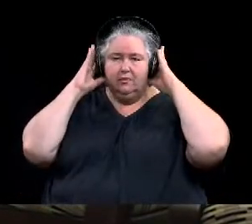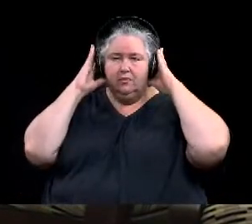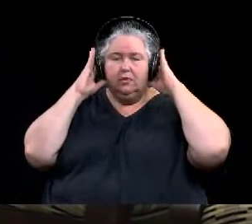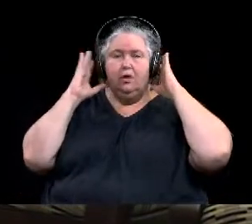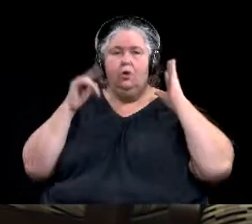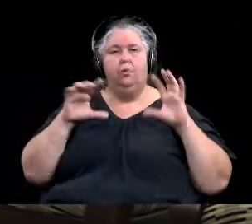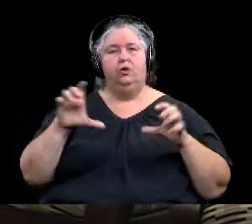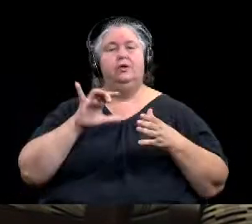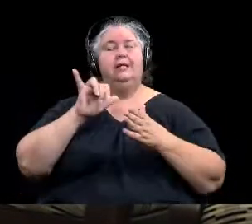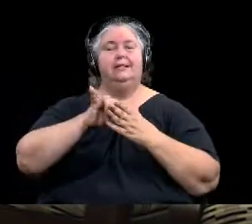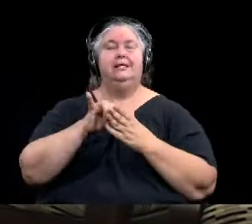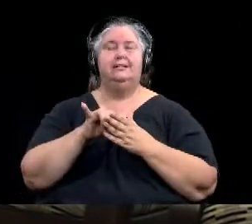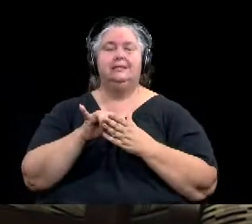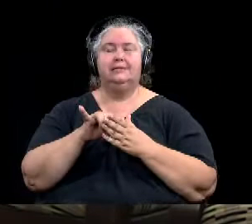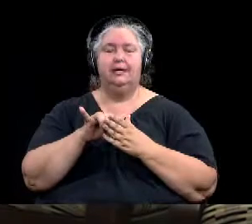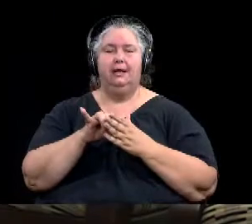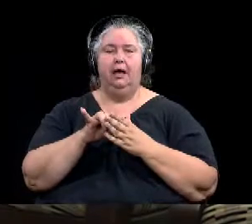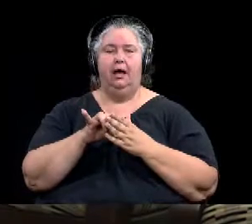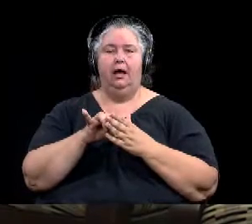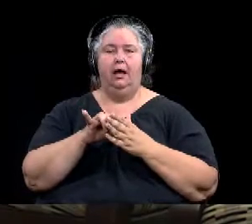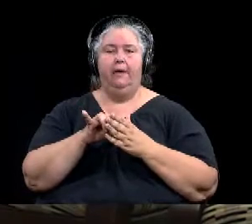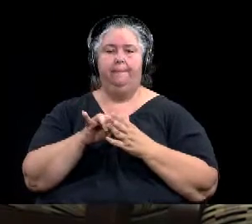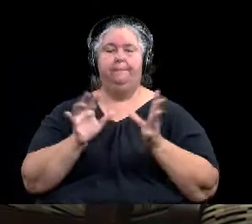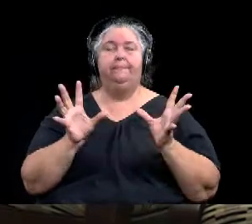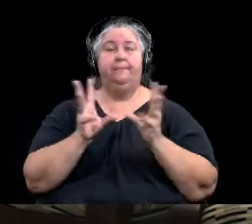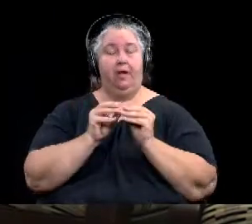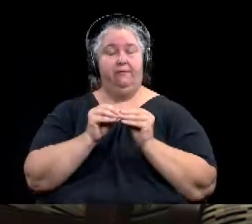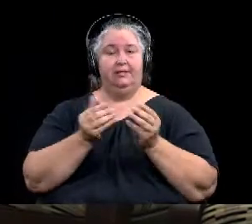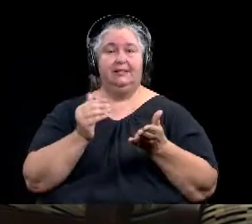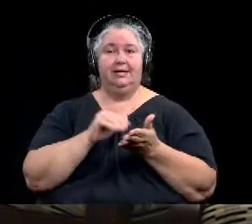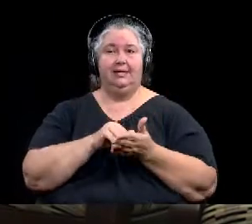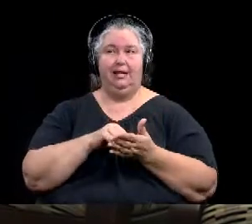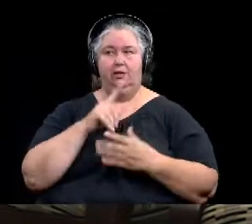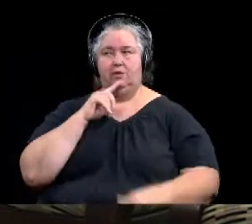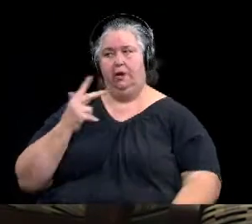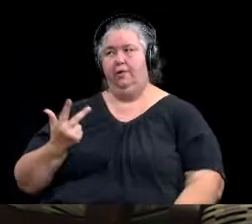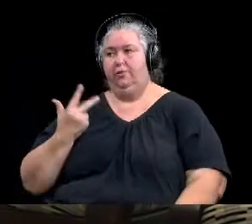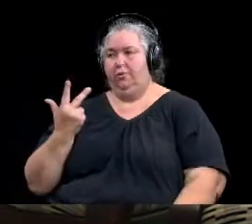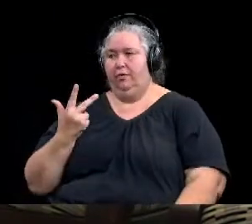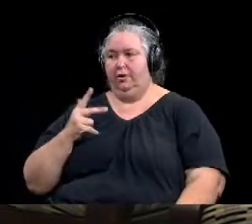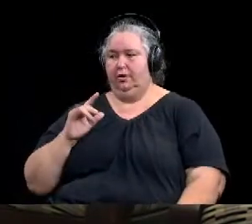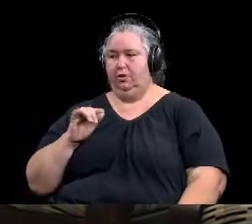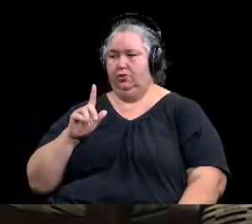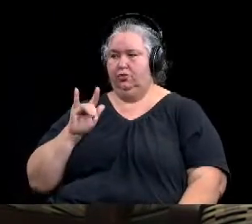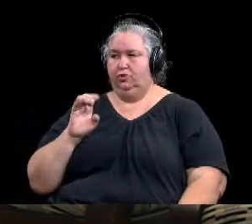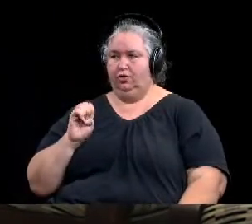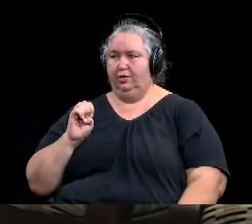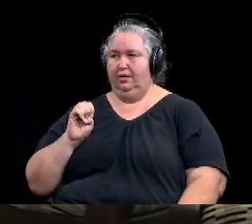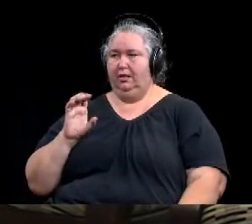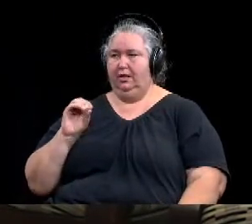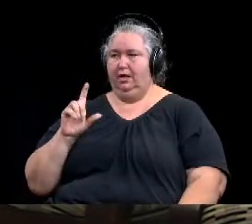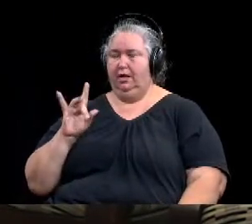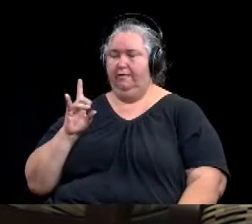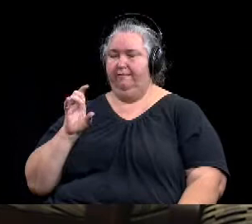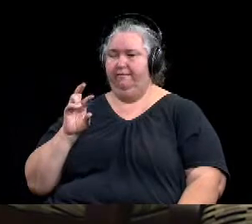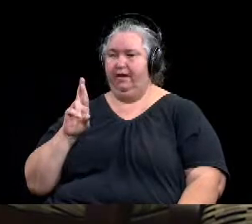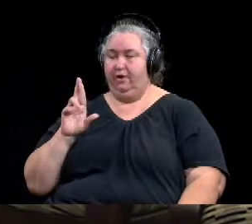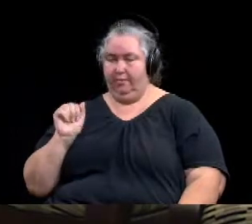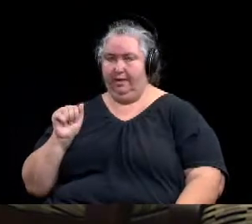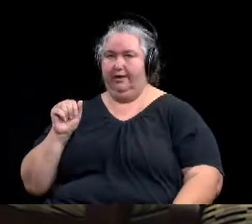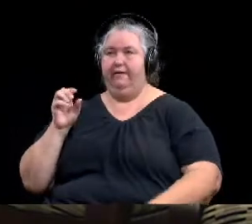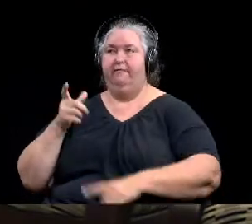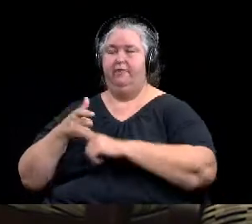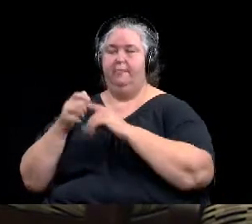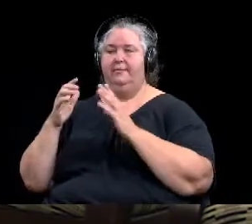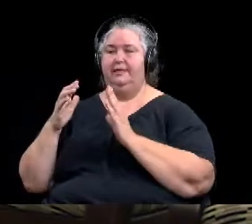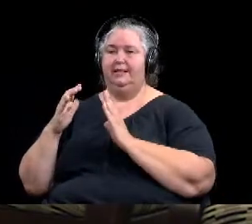conference virtually again in this room today. There's only three of us. Julia Oliveira from the City Secretary's office is doing all of our